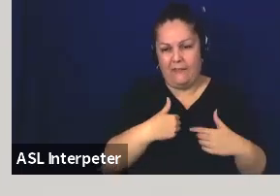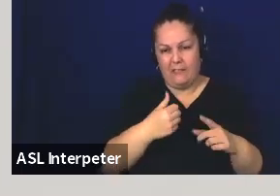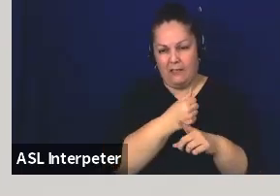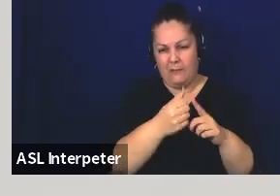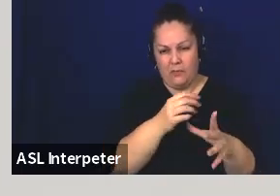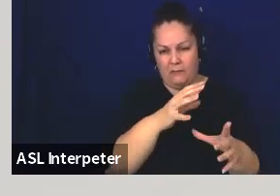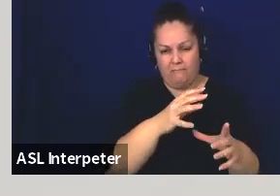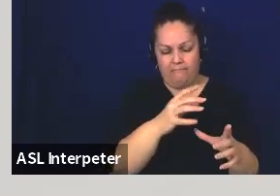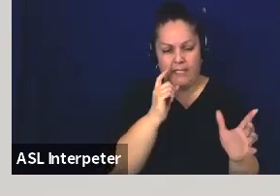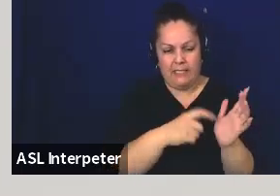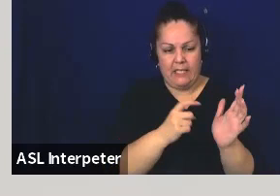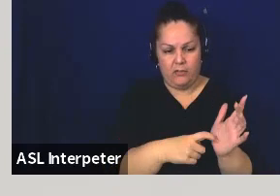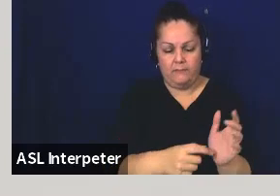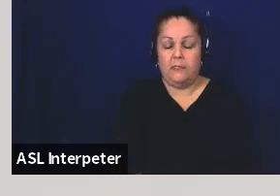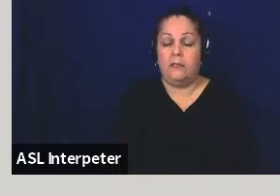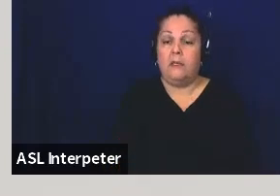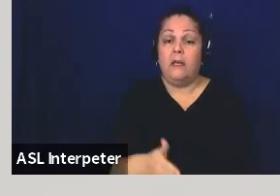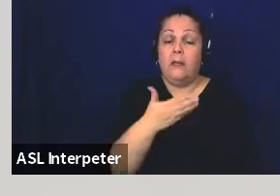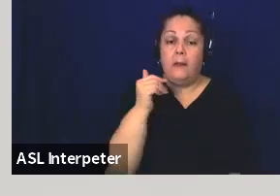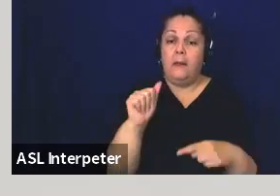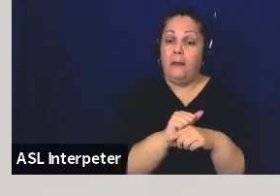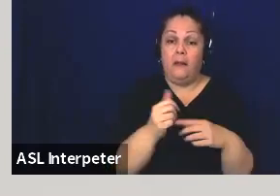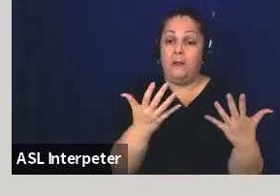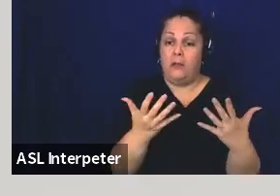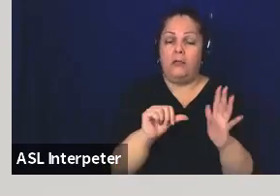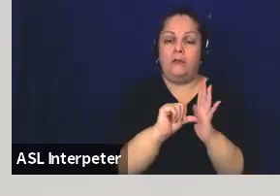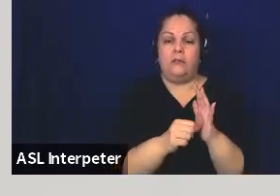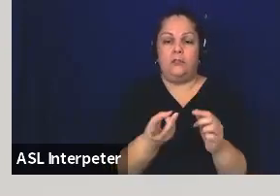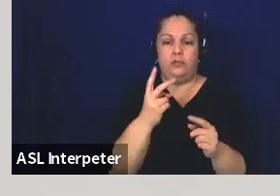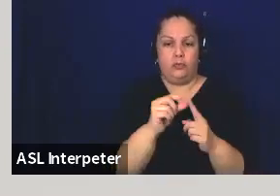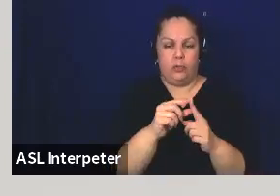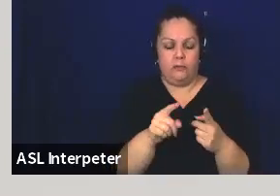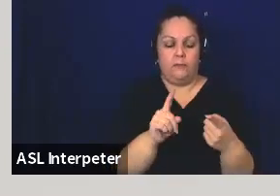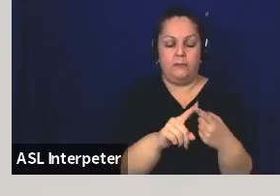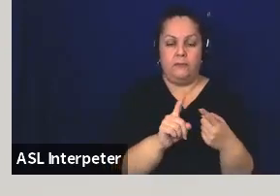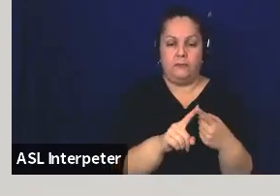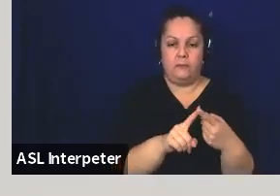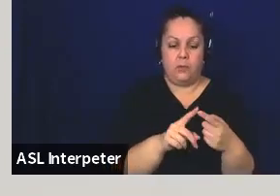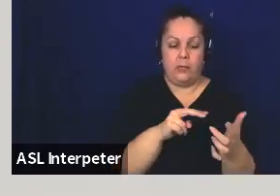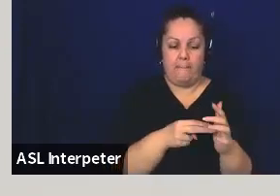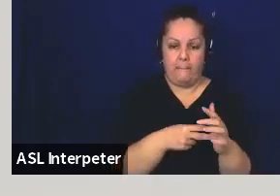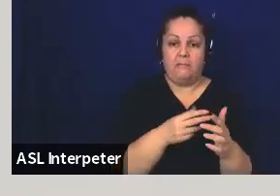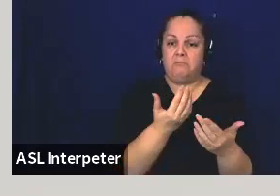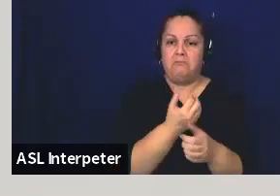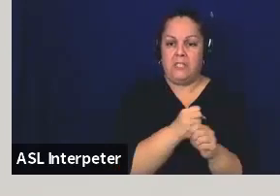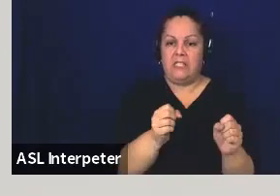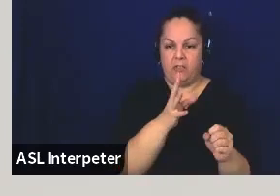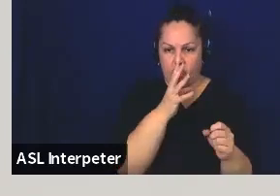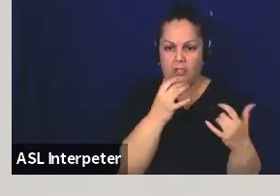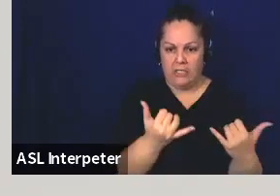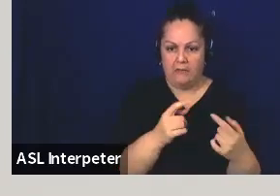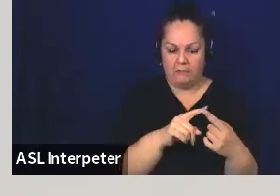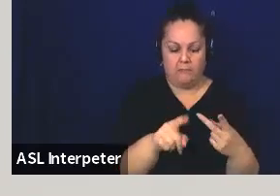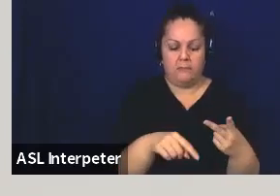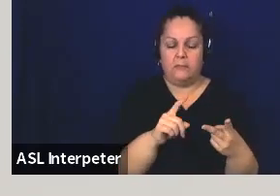indicators. Best practice is to highlight two words. One would mean it is safe to talk, and one would mean